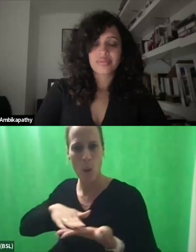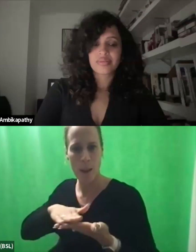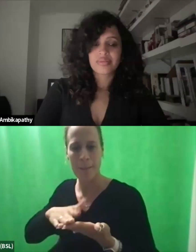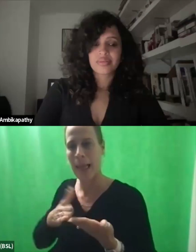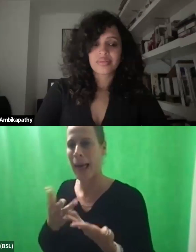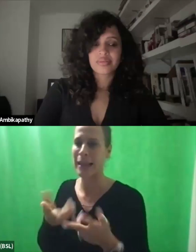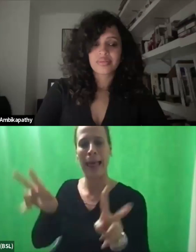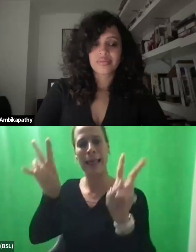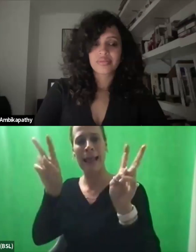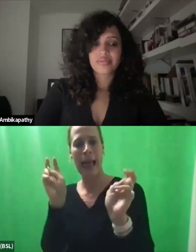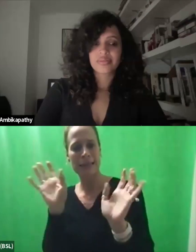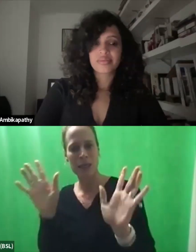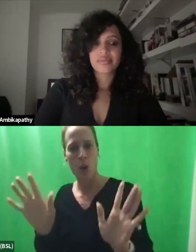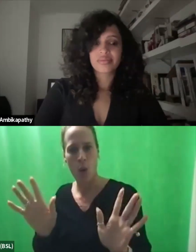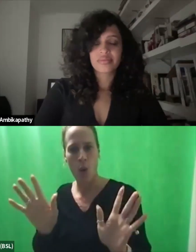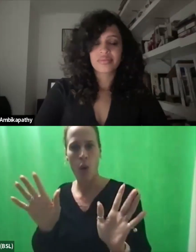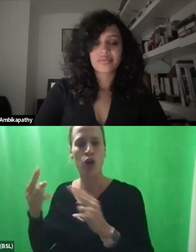classical, more